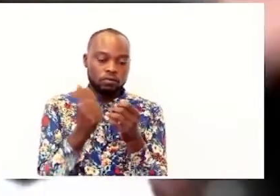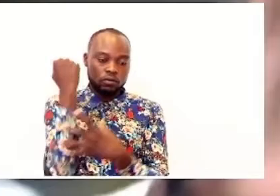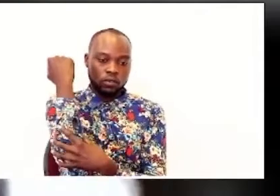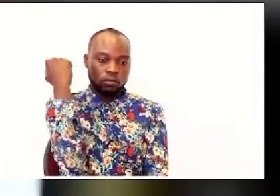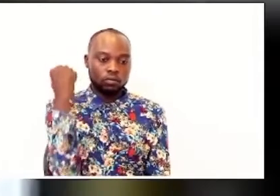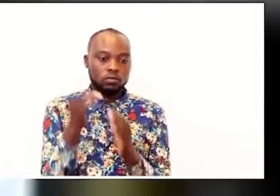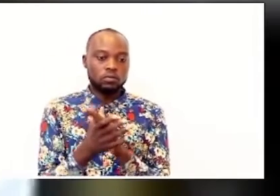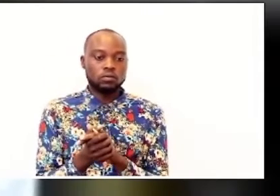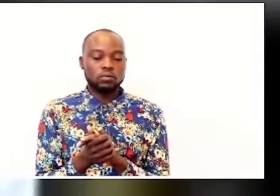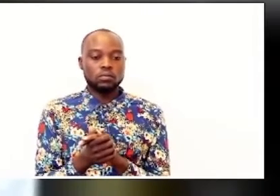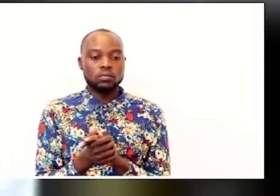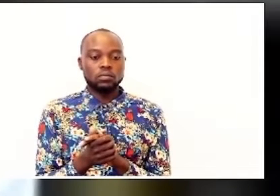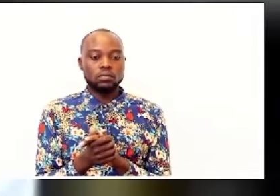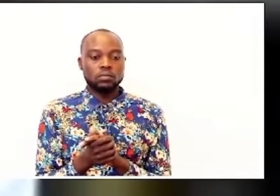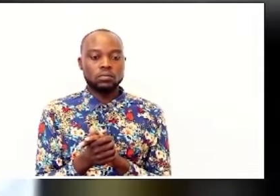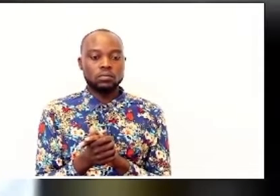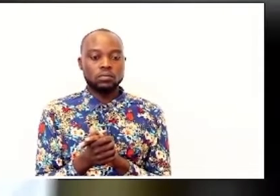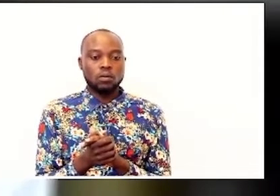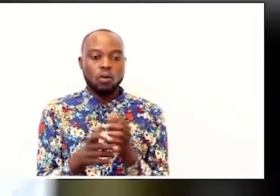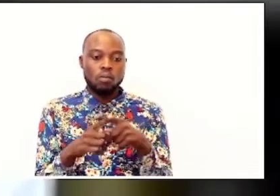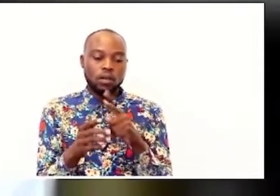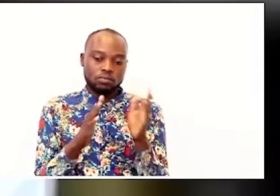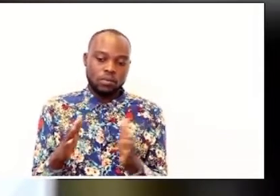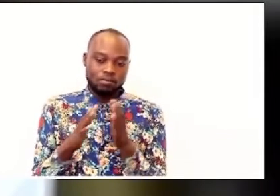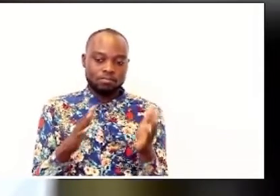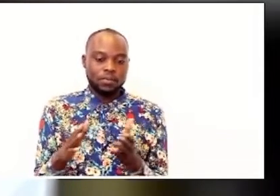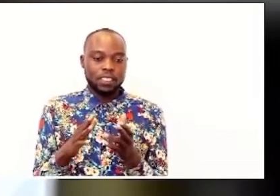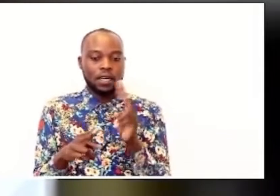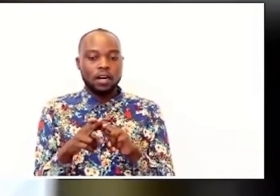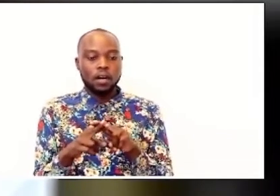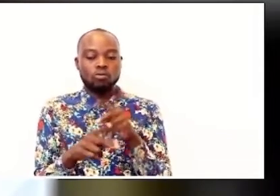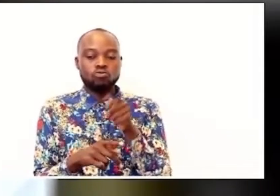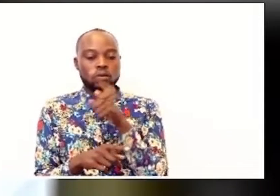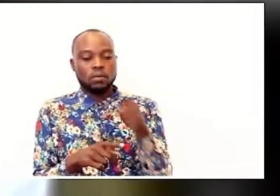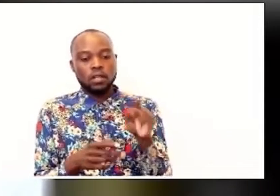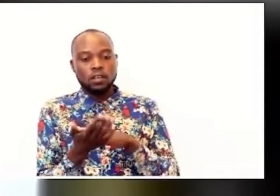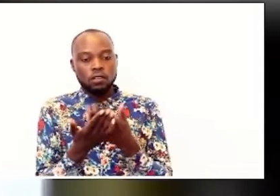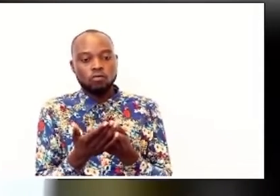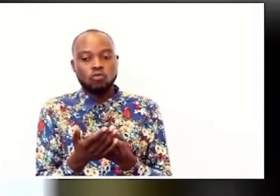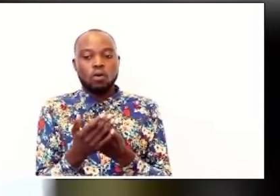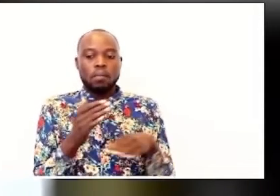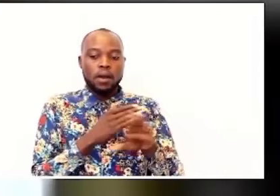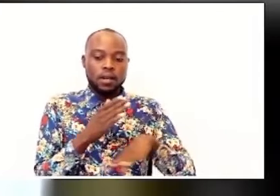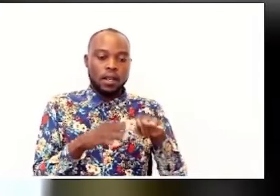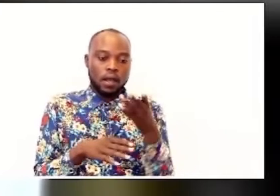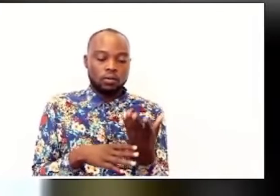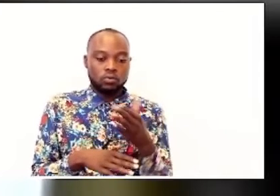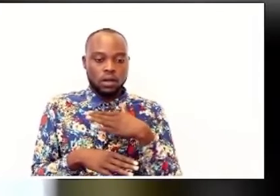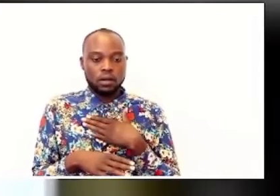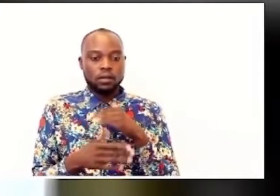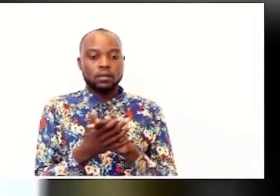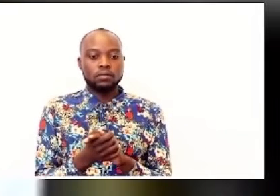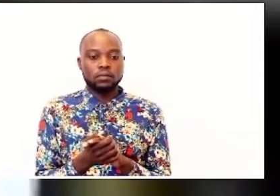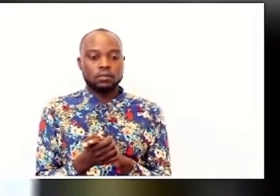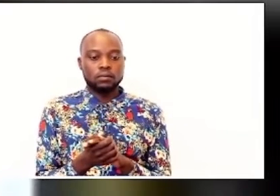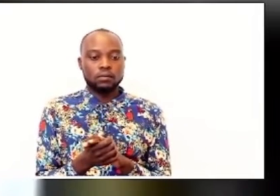decentralized fossil fuel plants, will always privilege the elites and major urban centers and will continue to actually